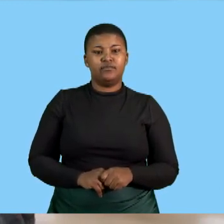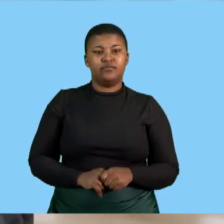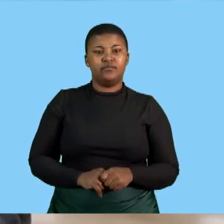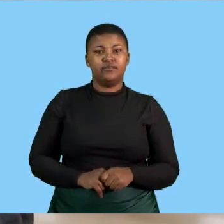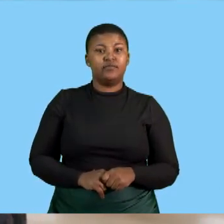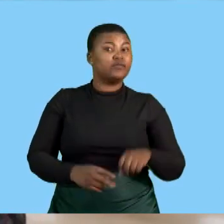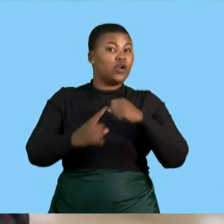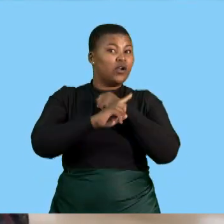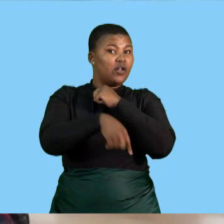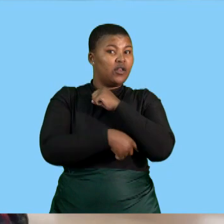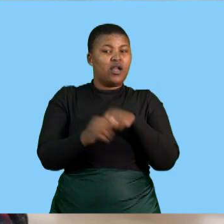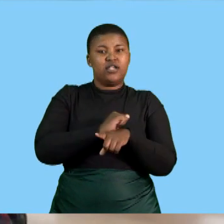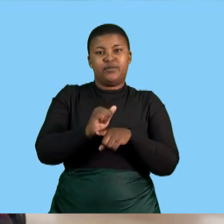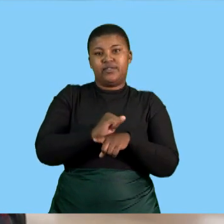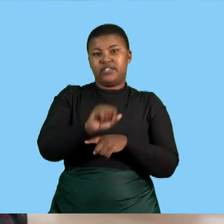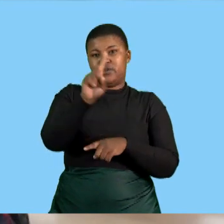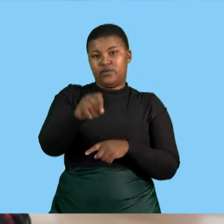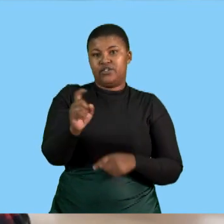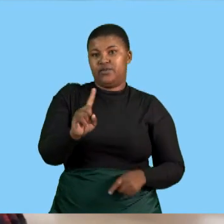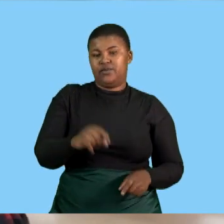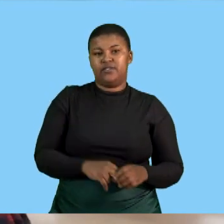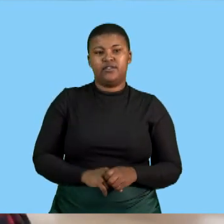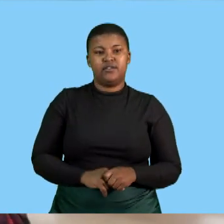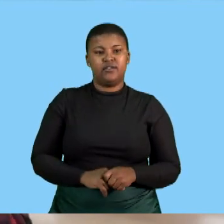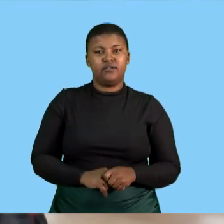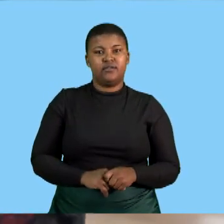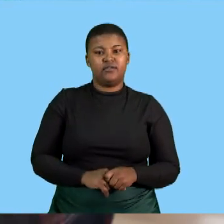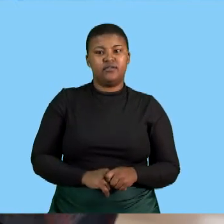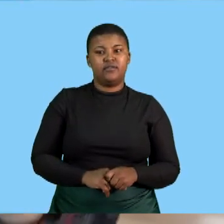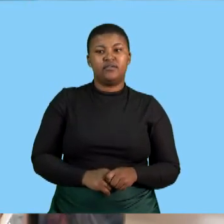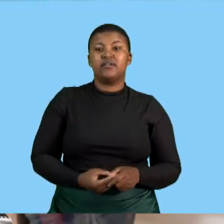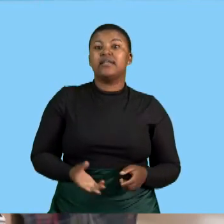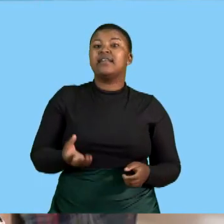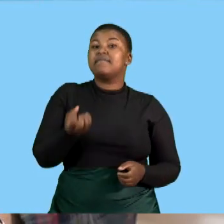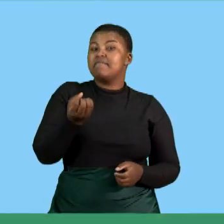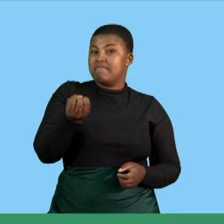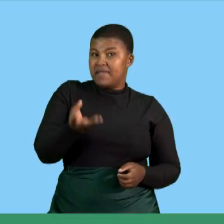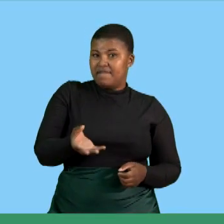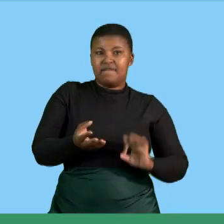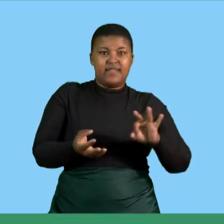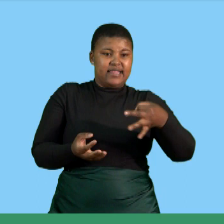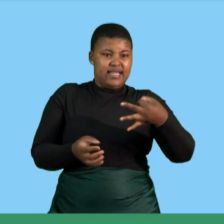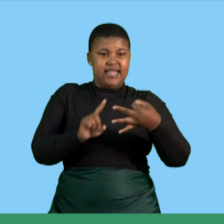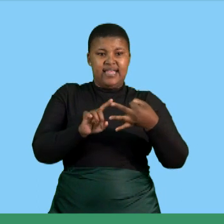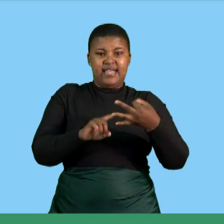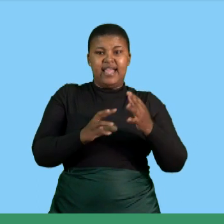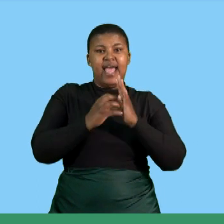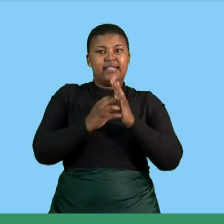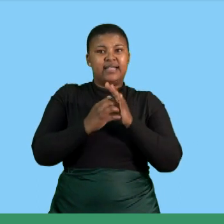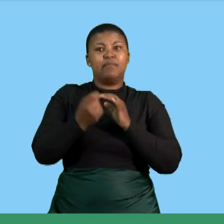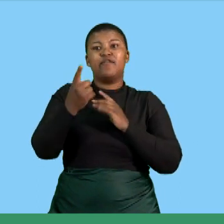Our last practice question then asks, provide 3 examples